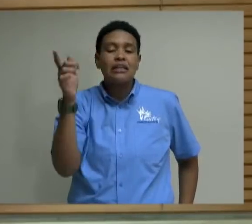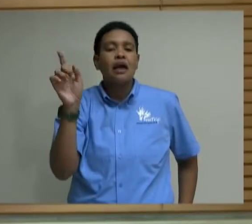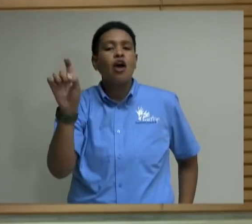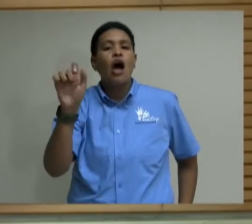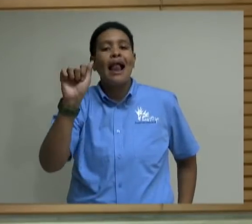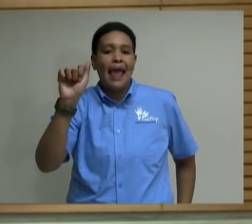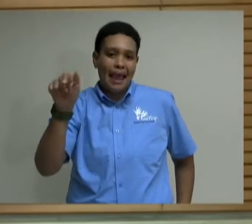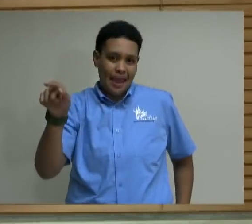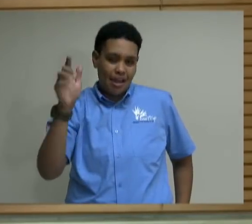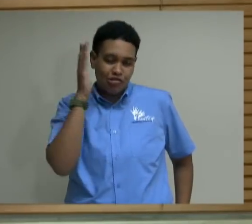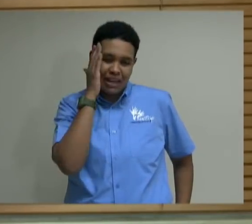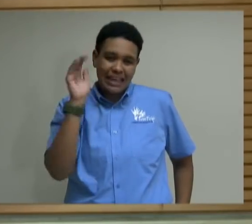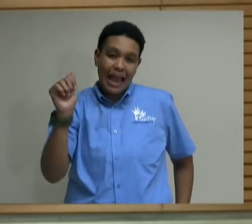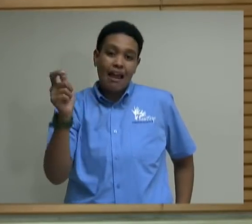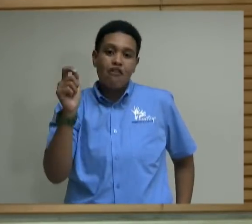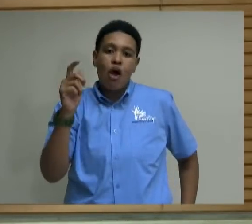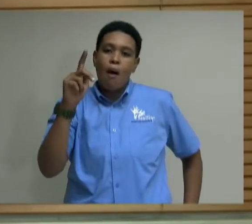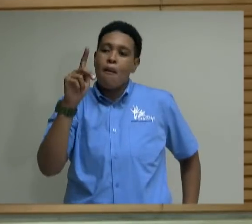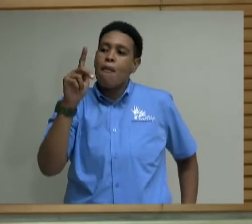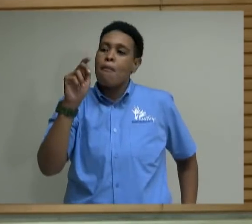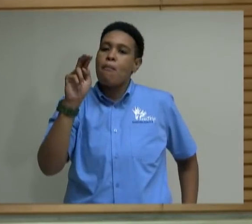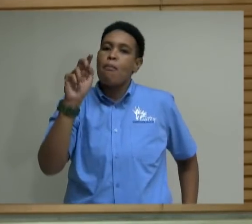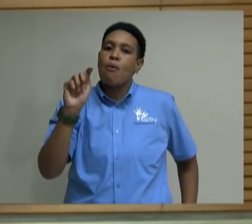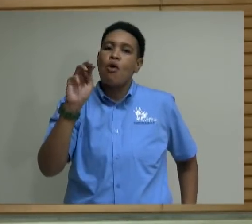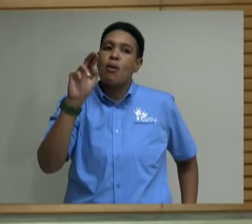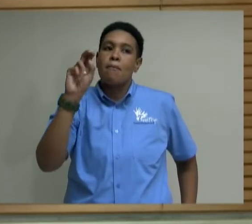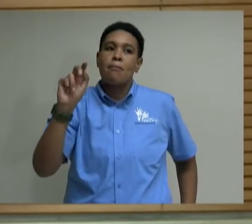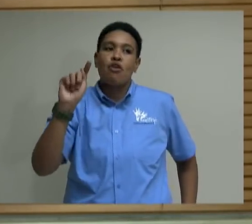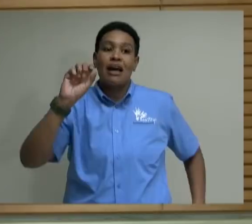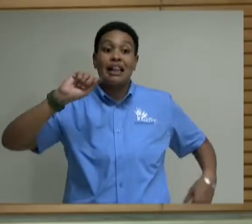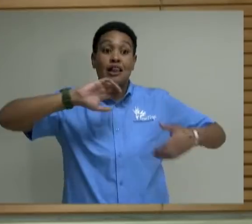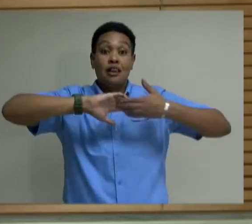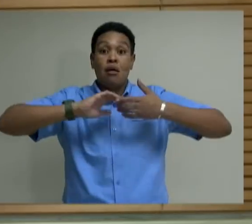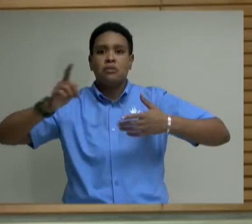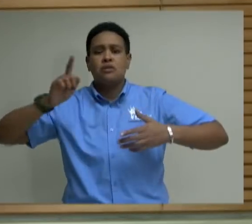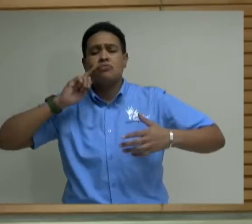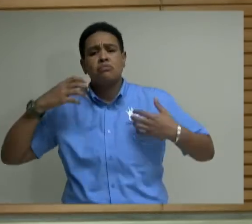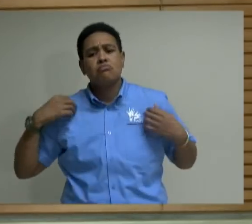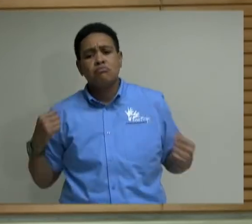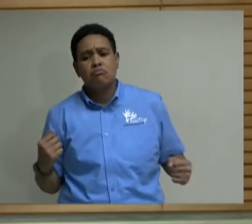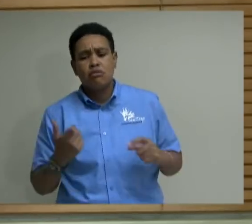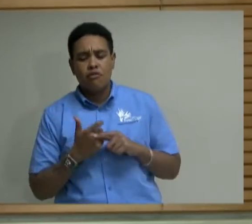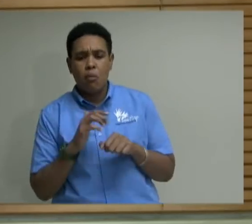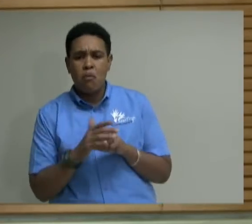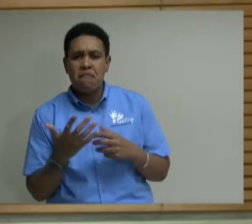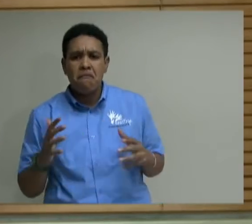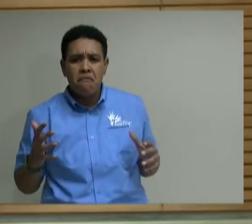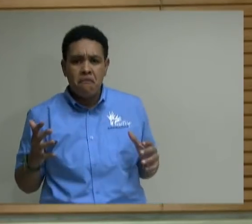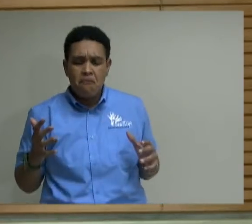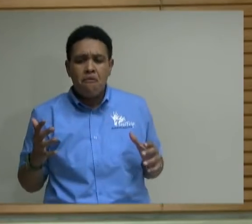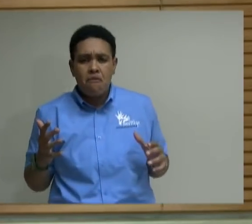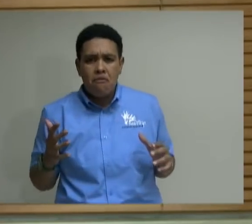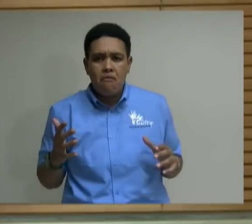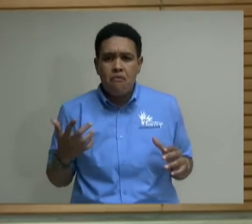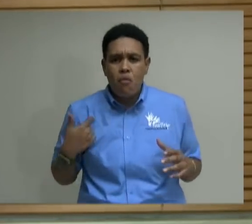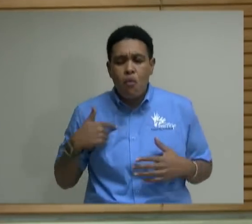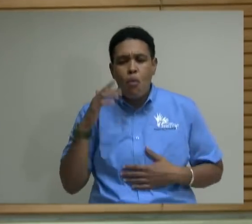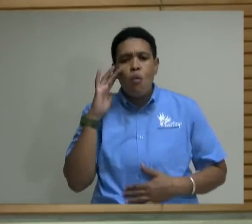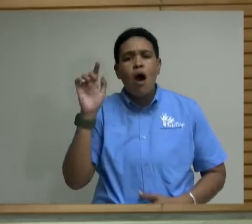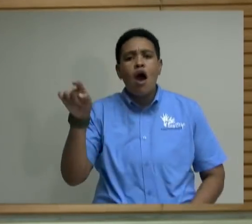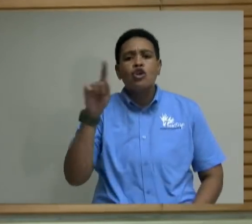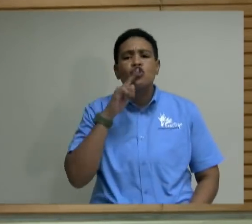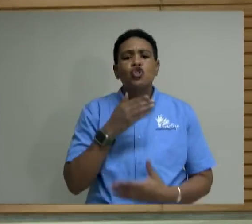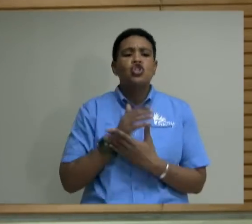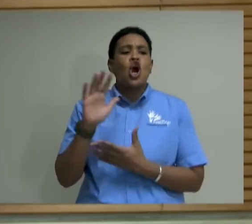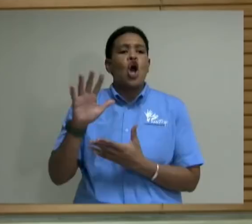A from Port Morant in St. Thomas. She has recovered from COVID-19, and we're going to ask her to share